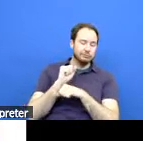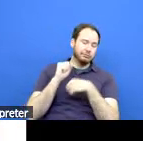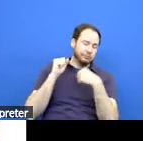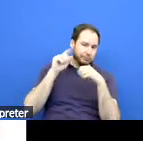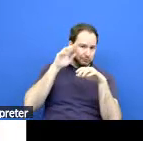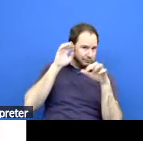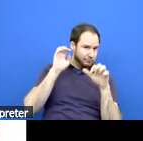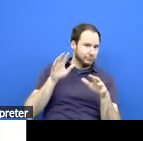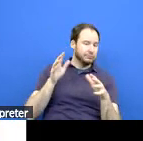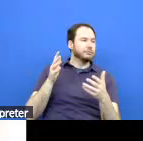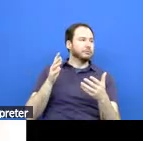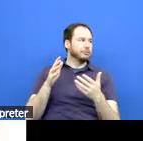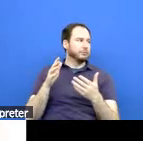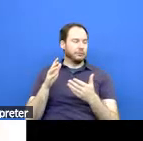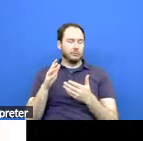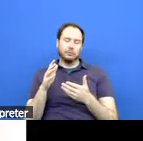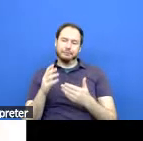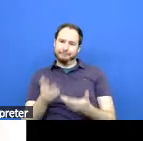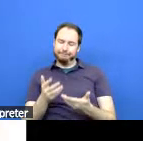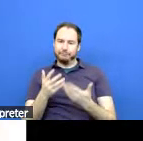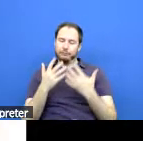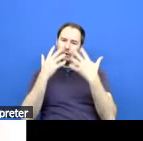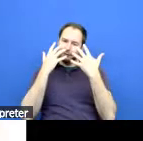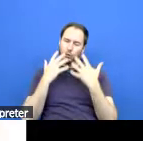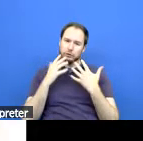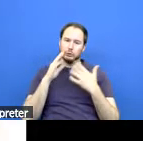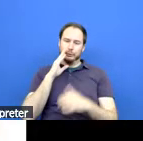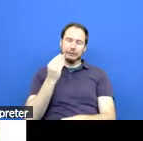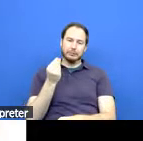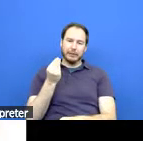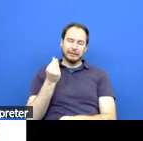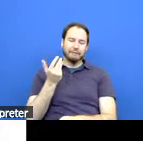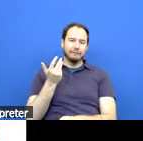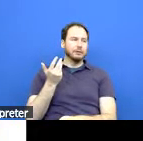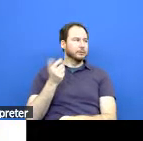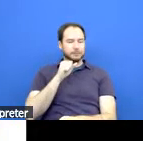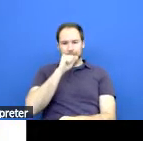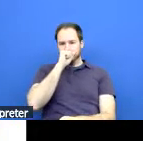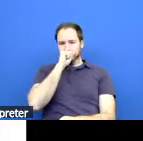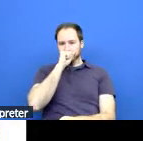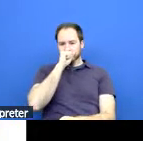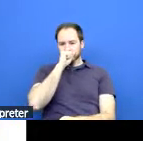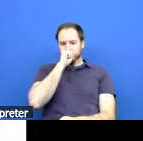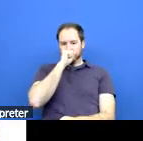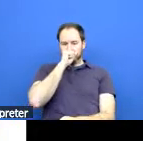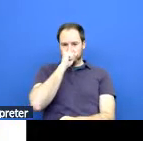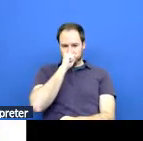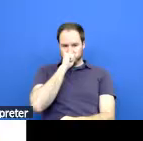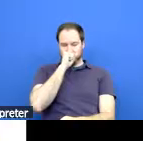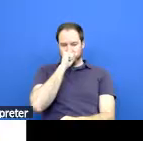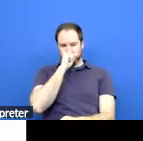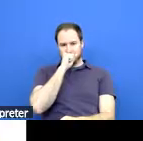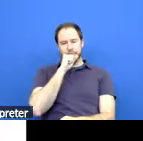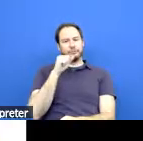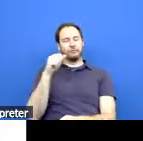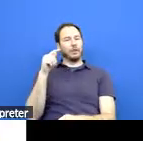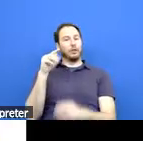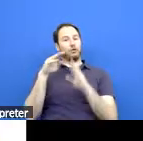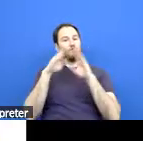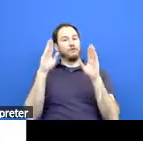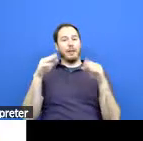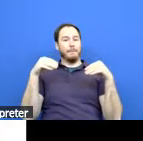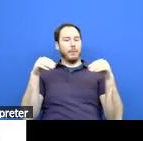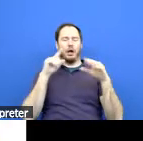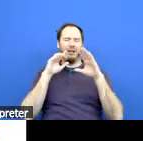It's unfortunately, the real estate market has just